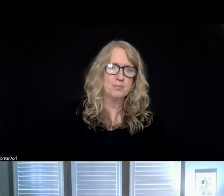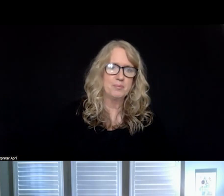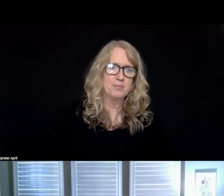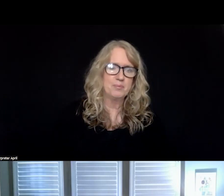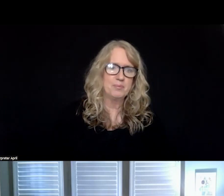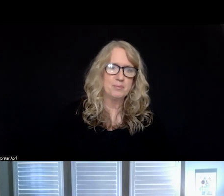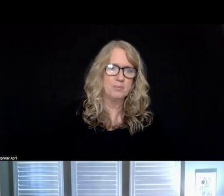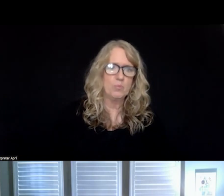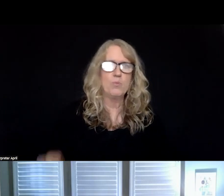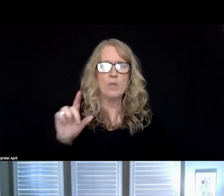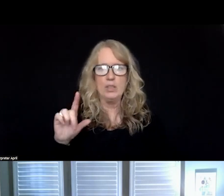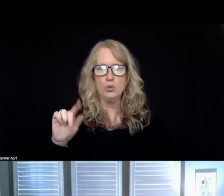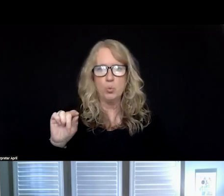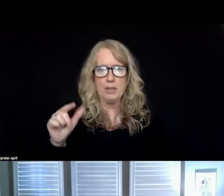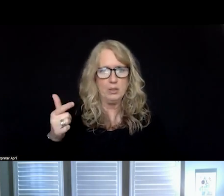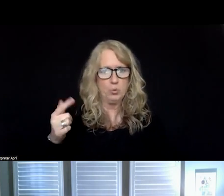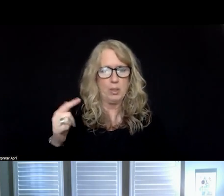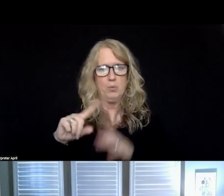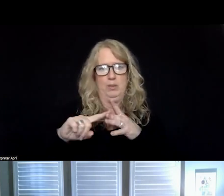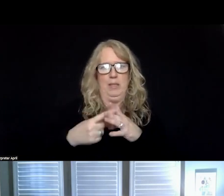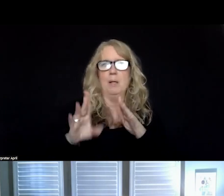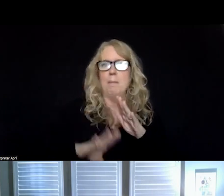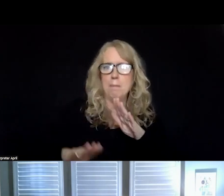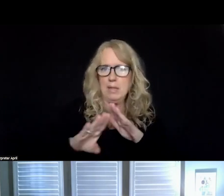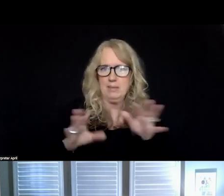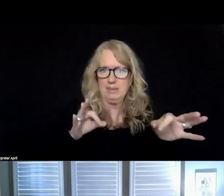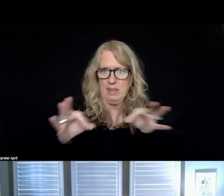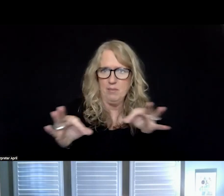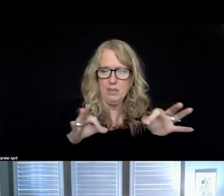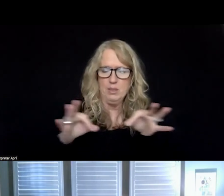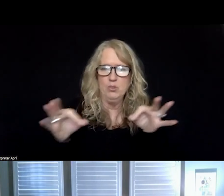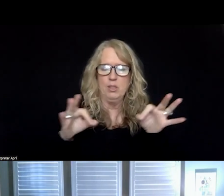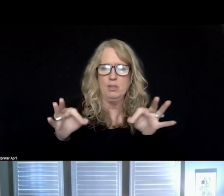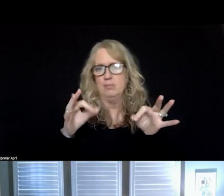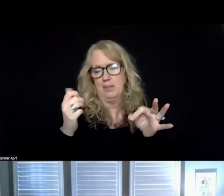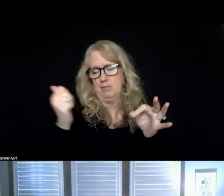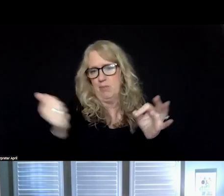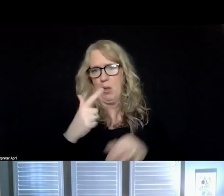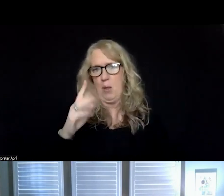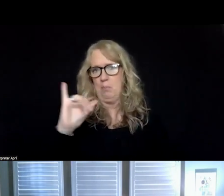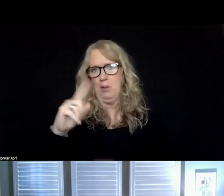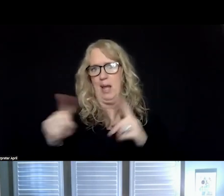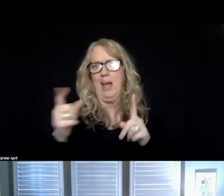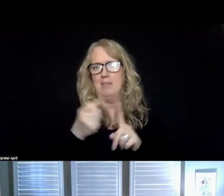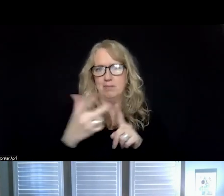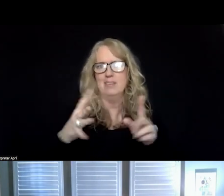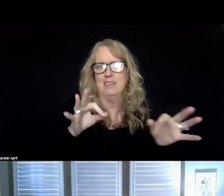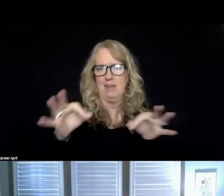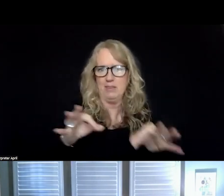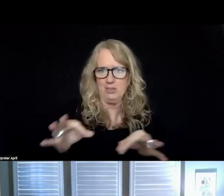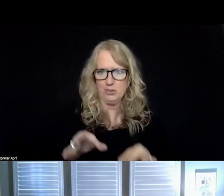In 2021, we started with some basic definitions because every good bill has definitions in it.